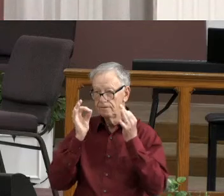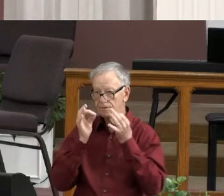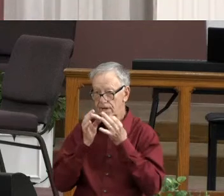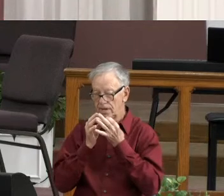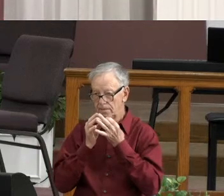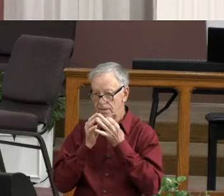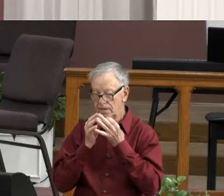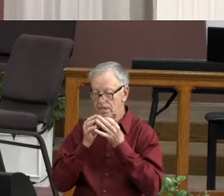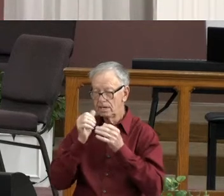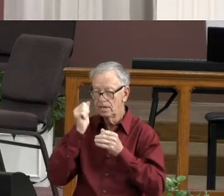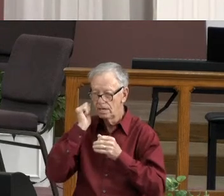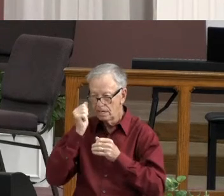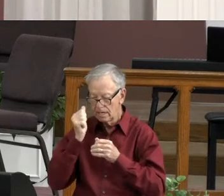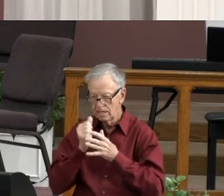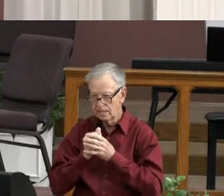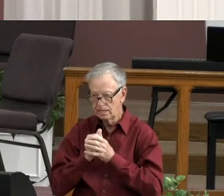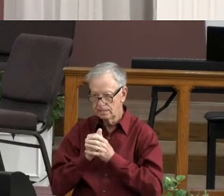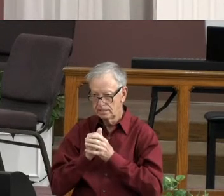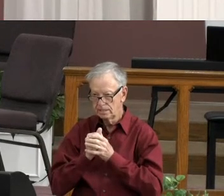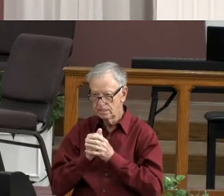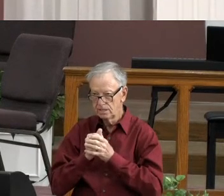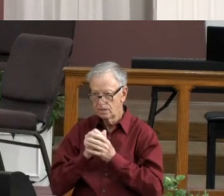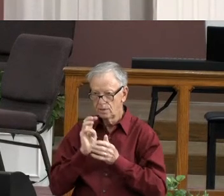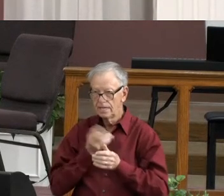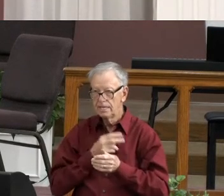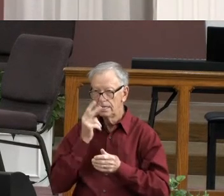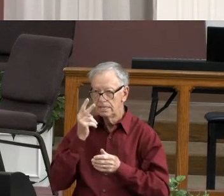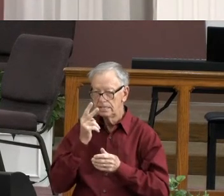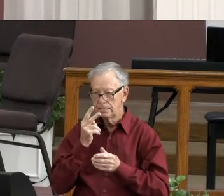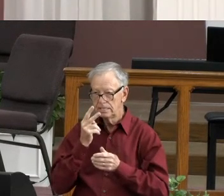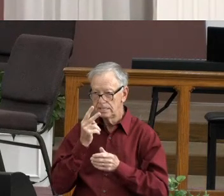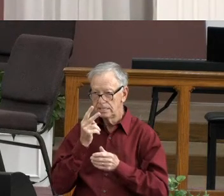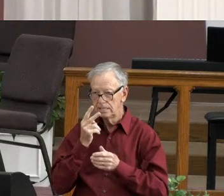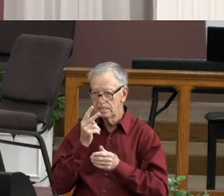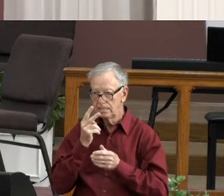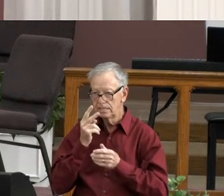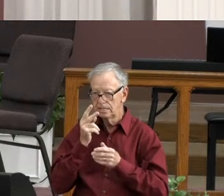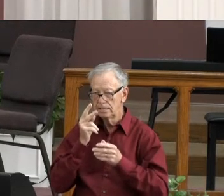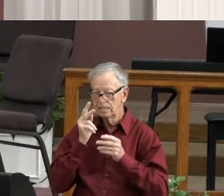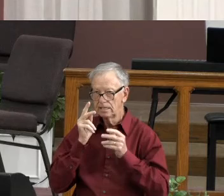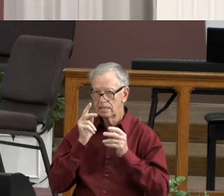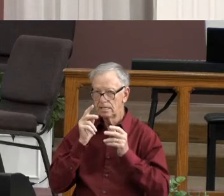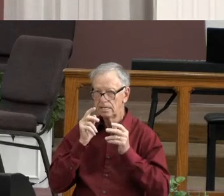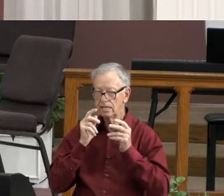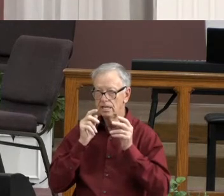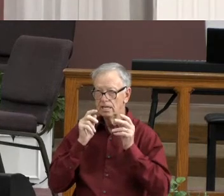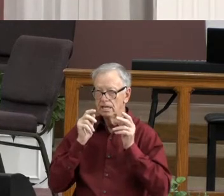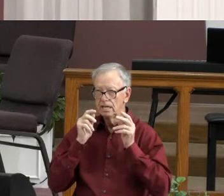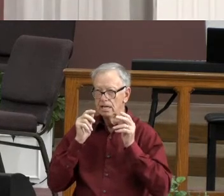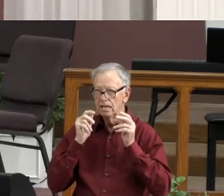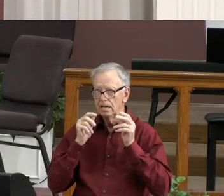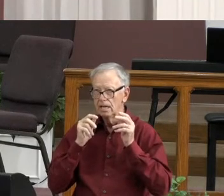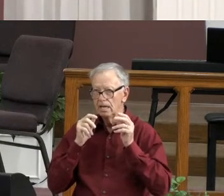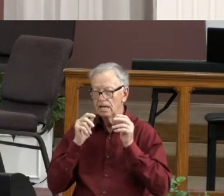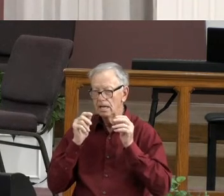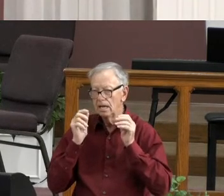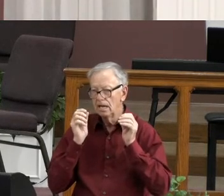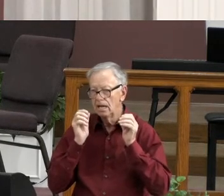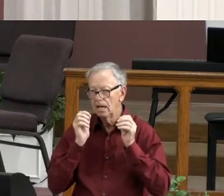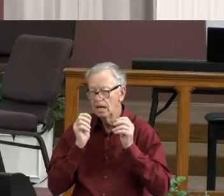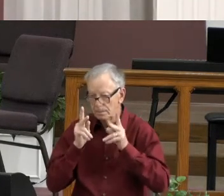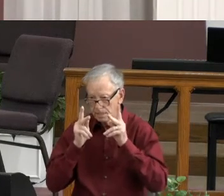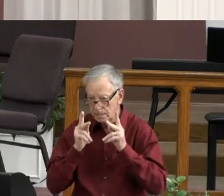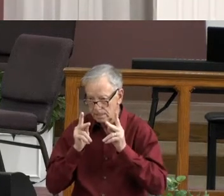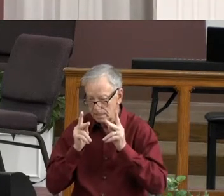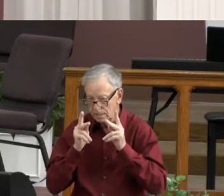Every day, we see a fight in our country to either build on who we are or cancel what has been